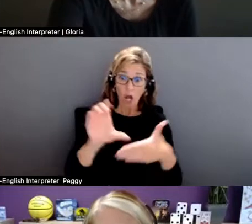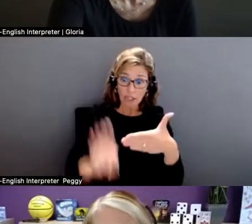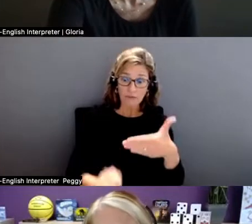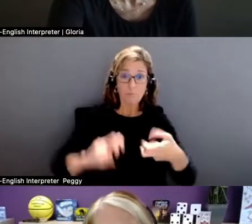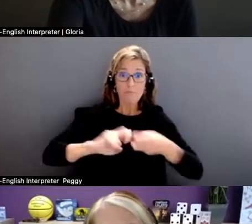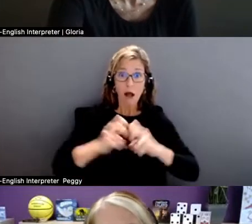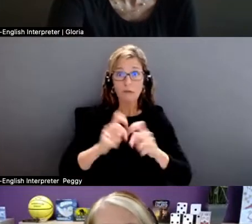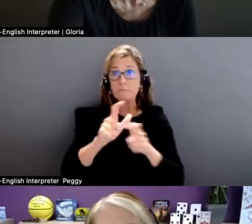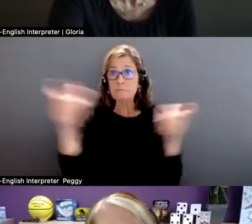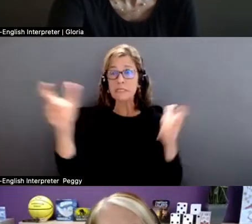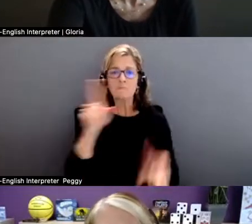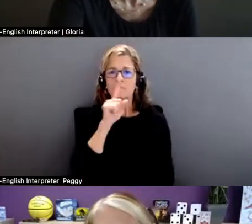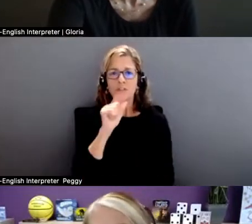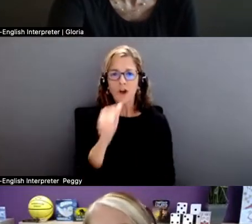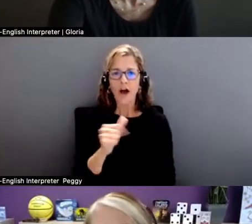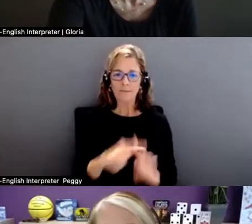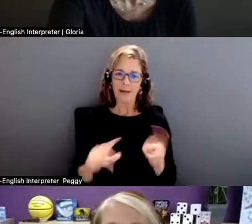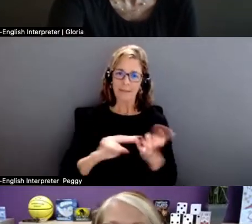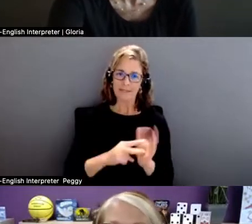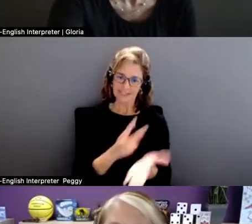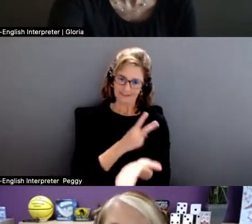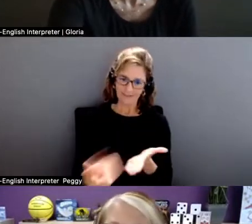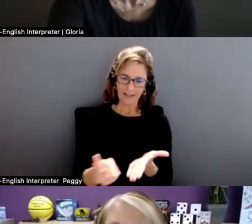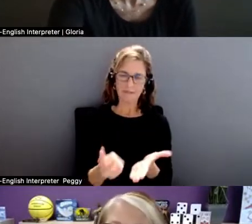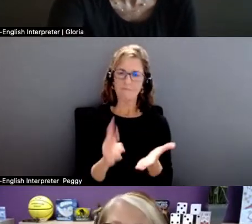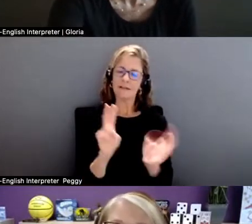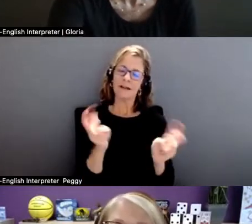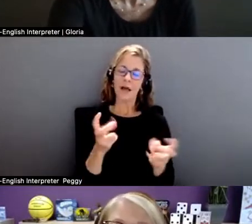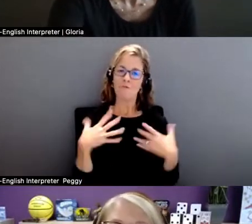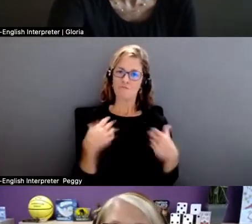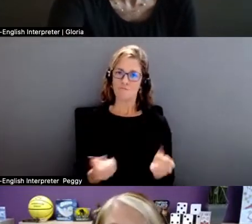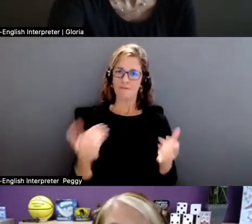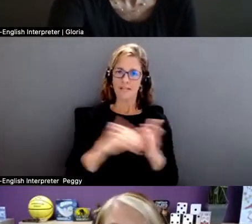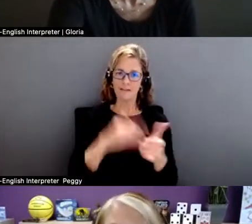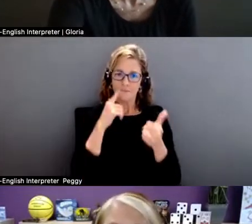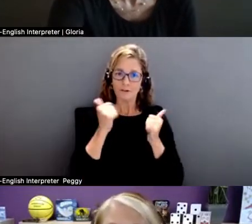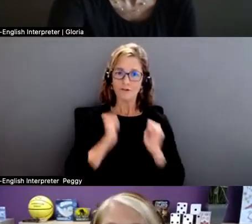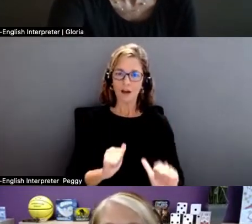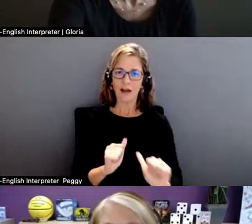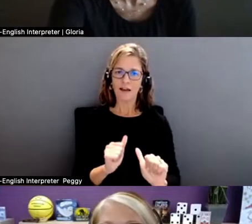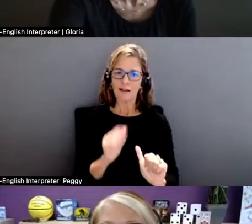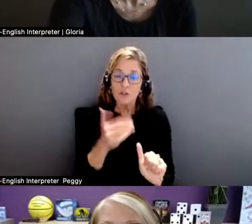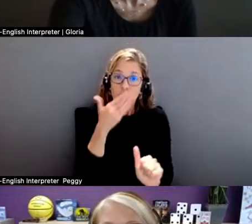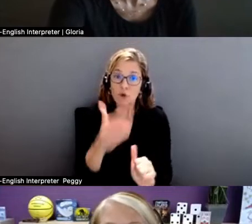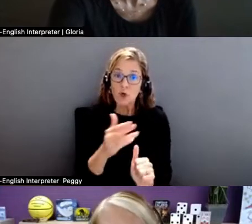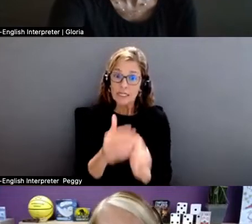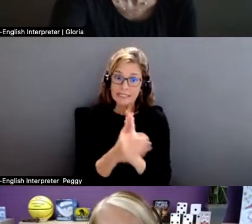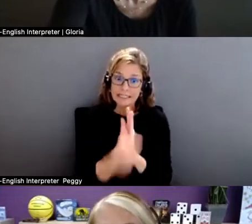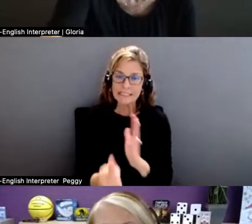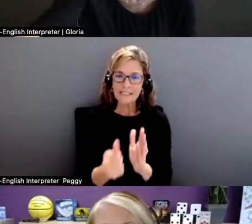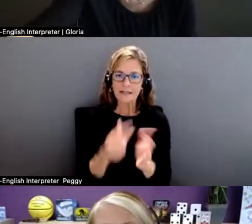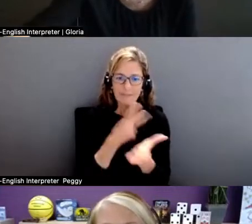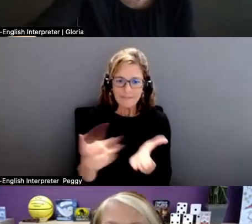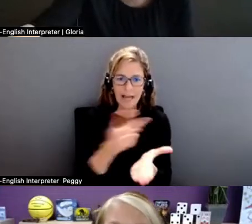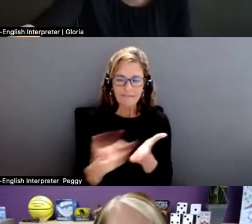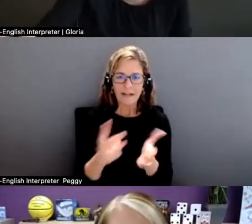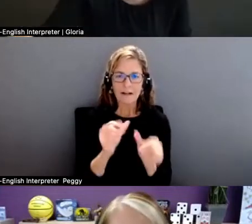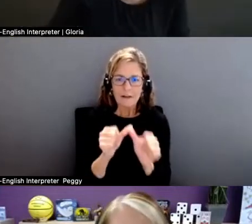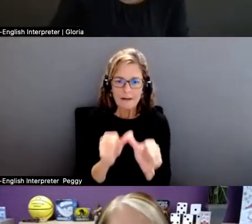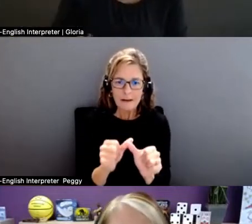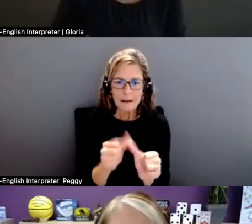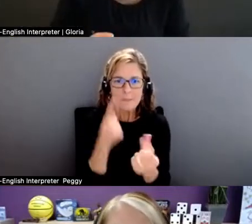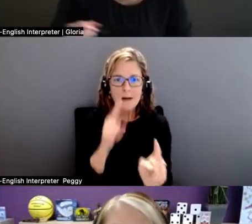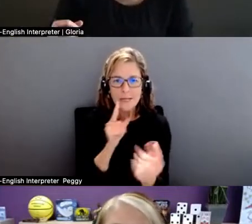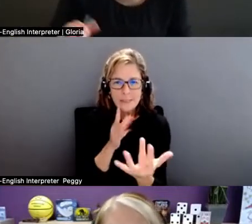enough to try, even in the face of potential failure, is a skill that we can translate from the gaming world to the non-gaming